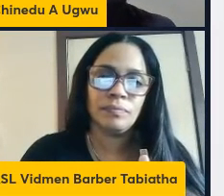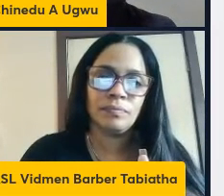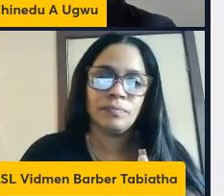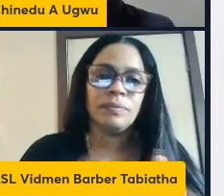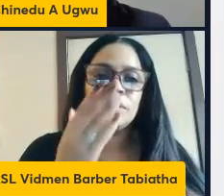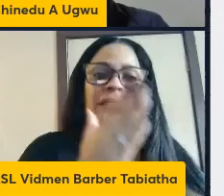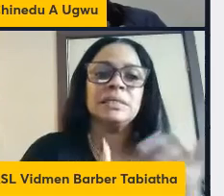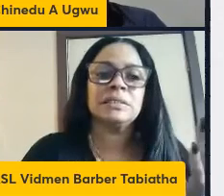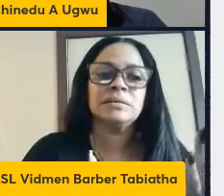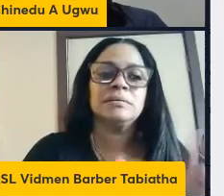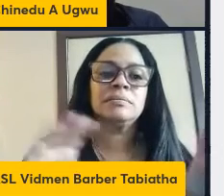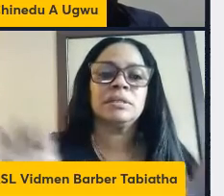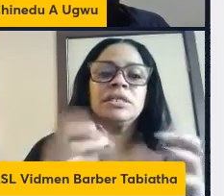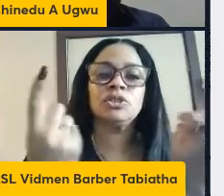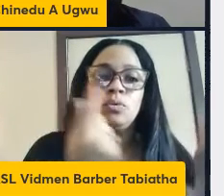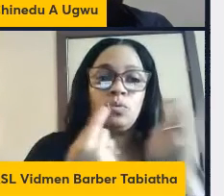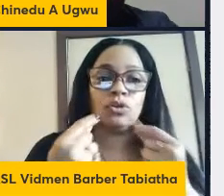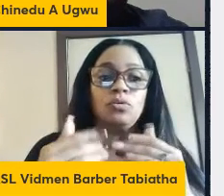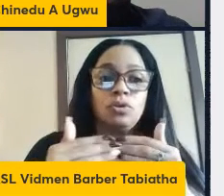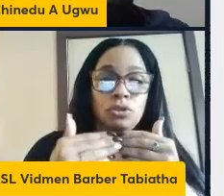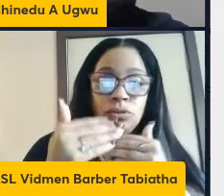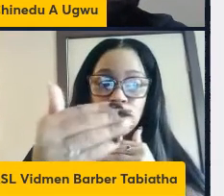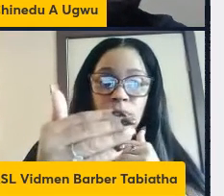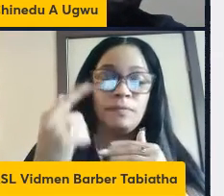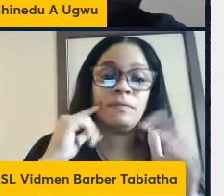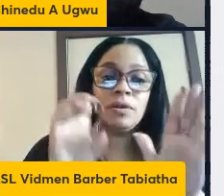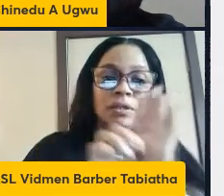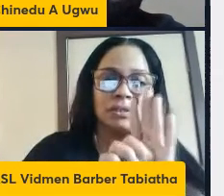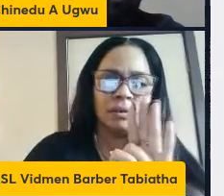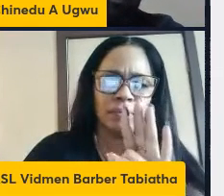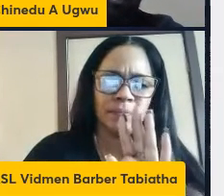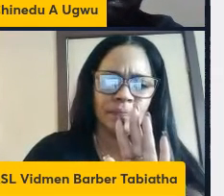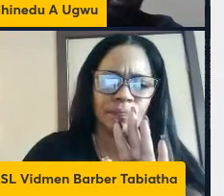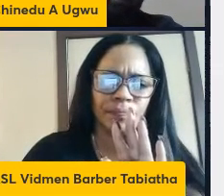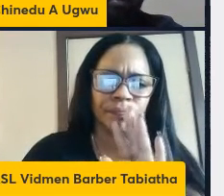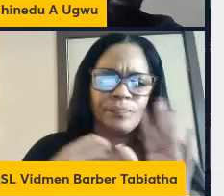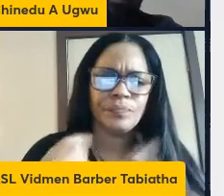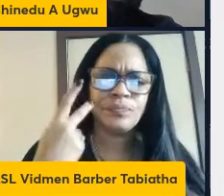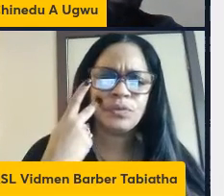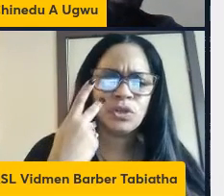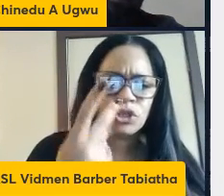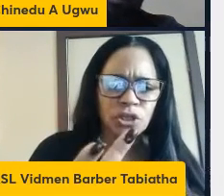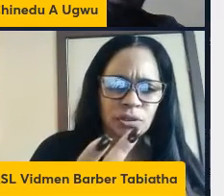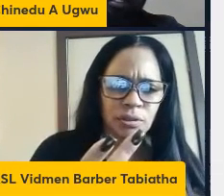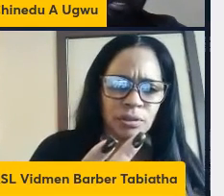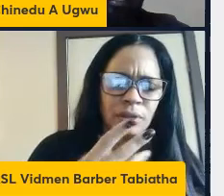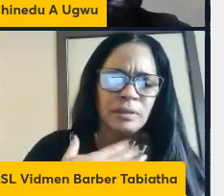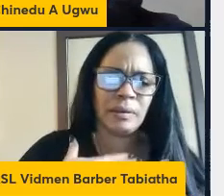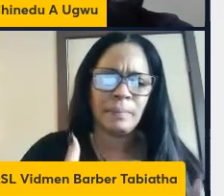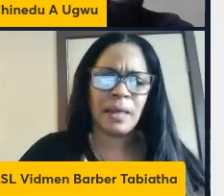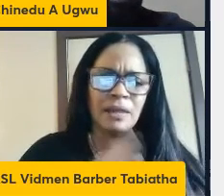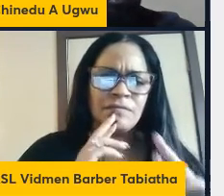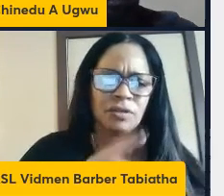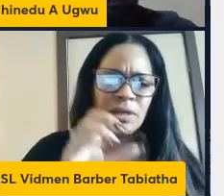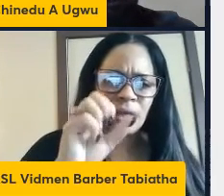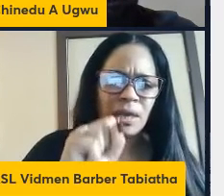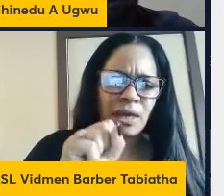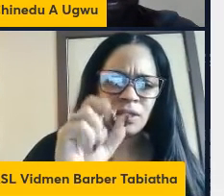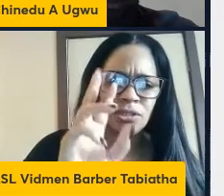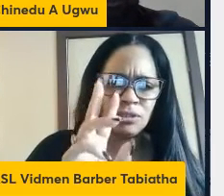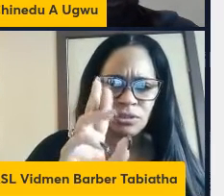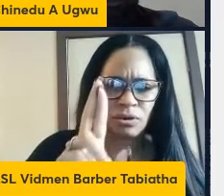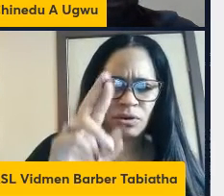Some of the data we've generated so far is, for example, we looked at the binding antibody response to the XRBD